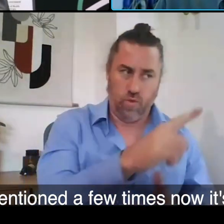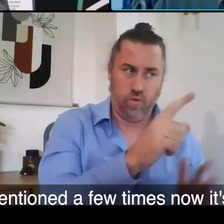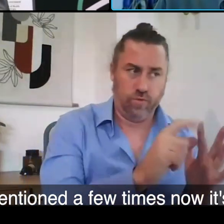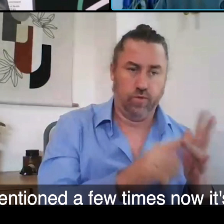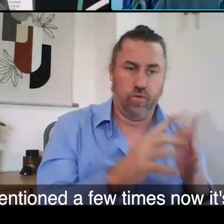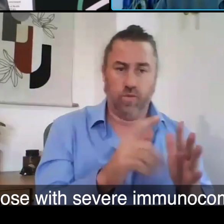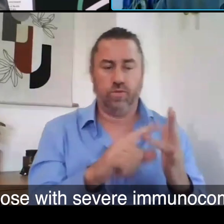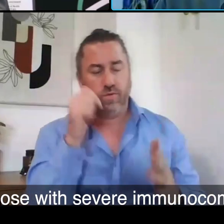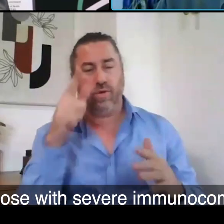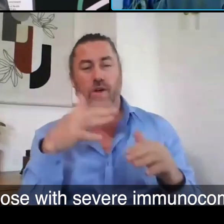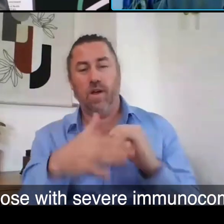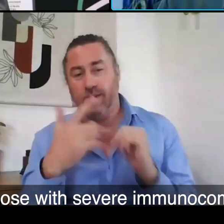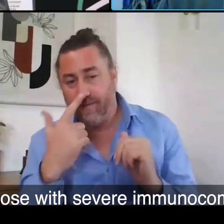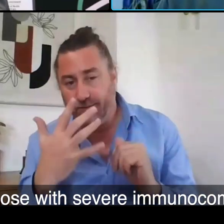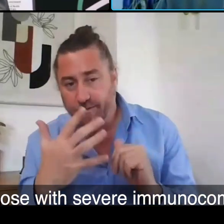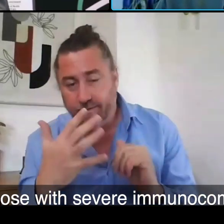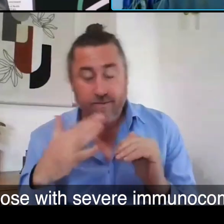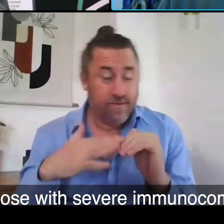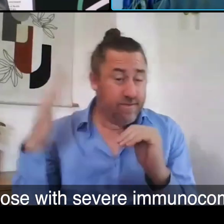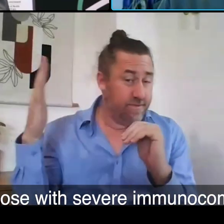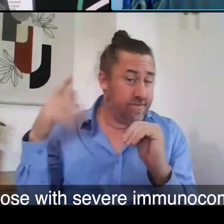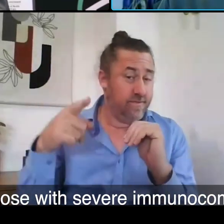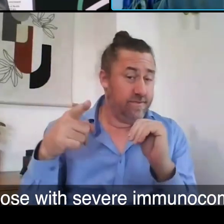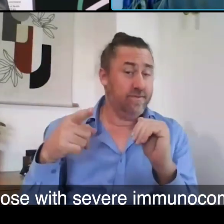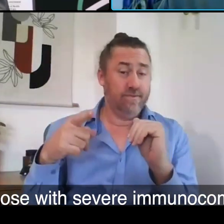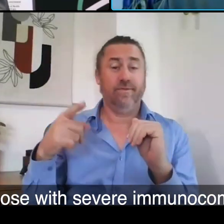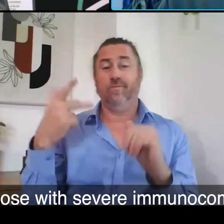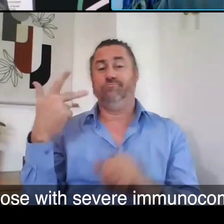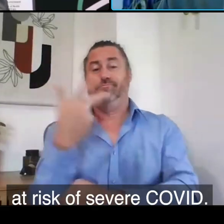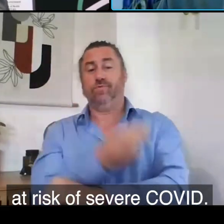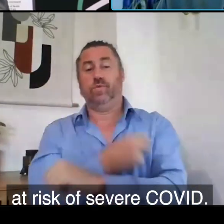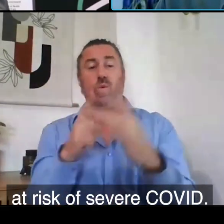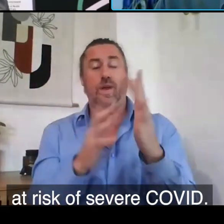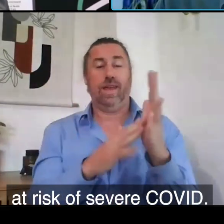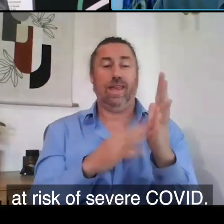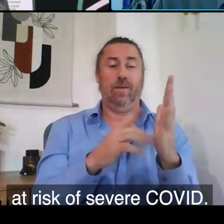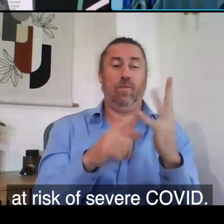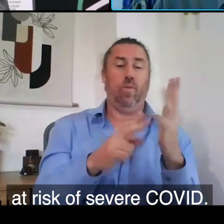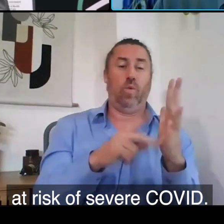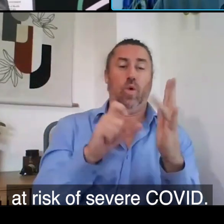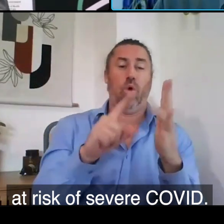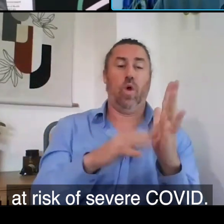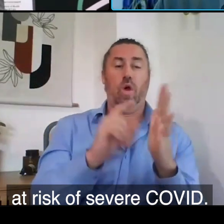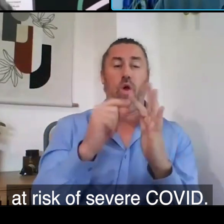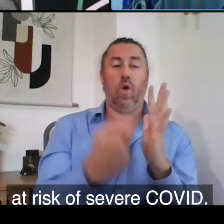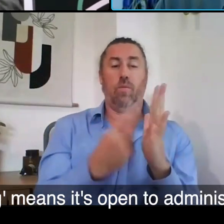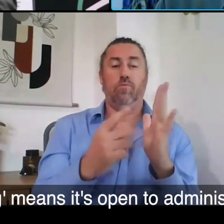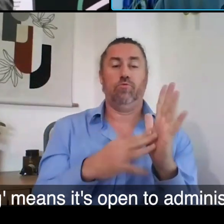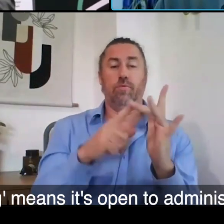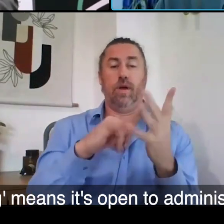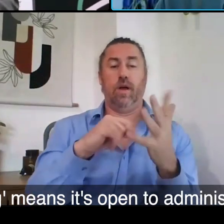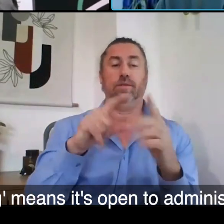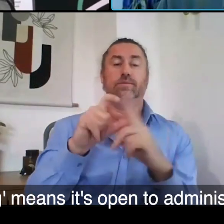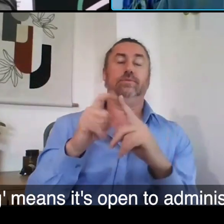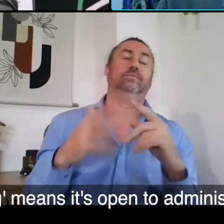now, it's the 75 and older, or those with severe immunocompromise at risk of severe COVID.